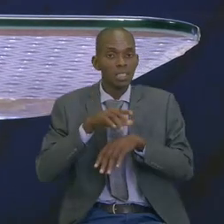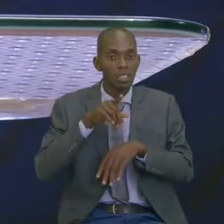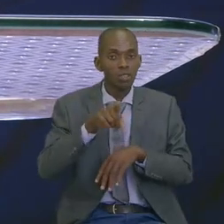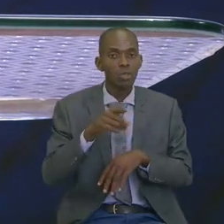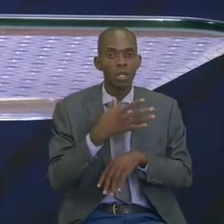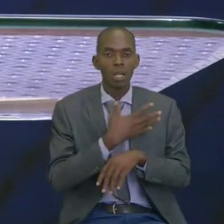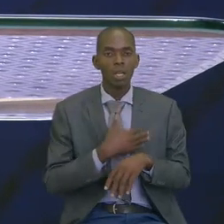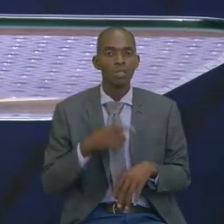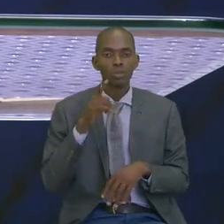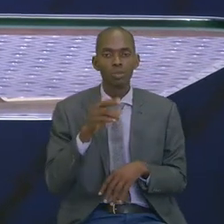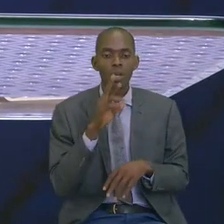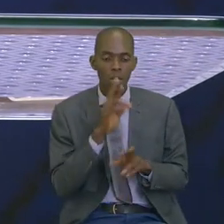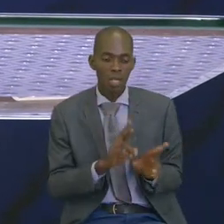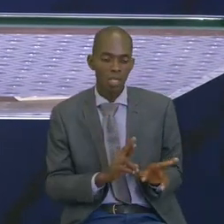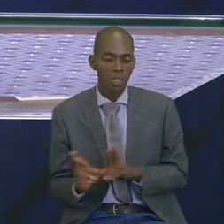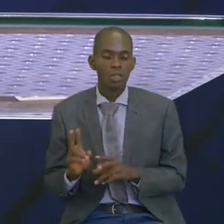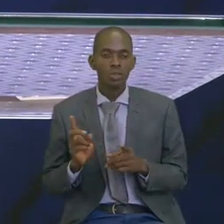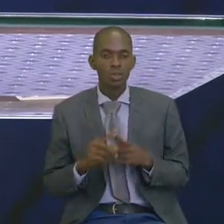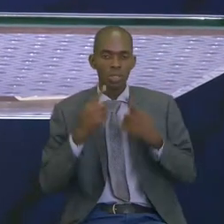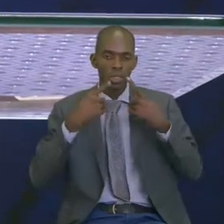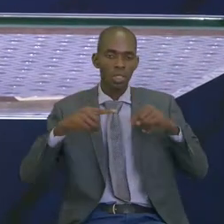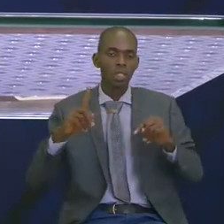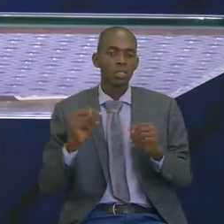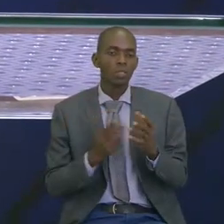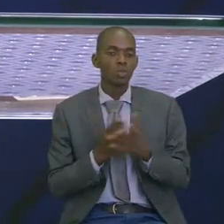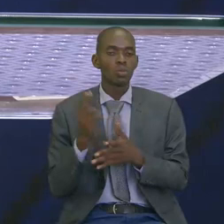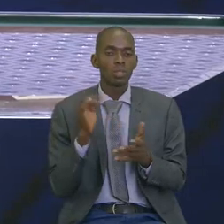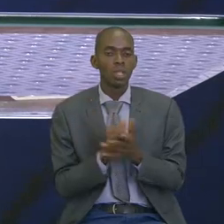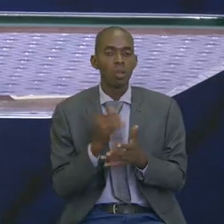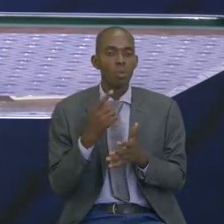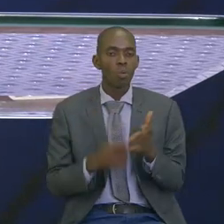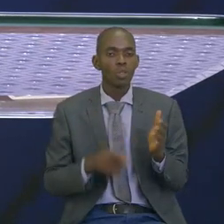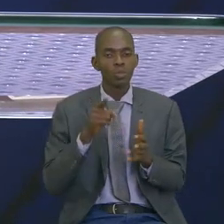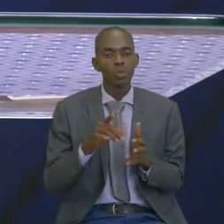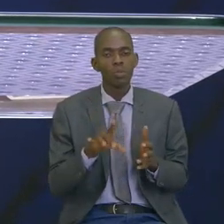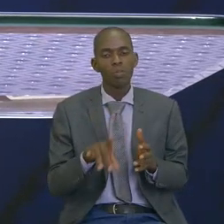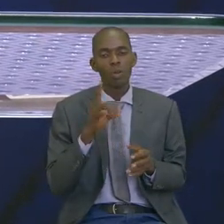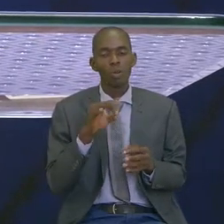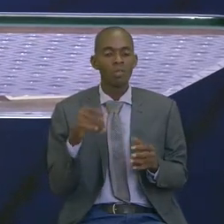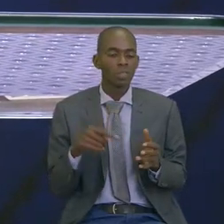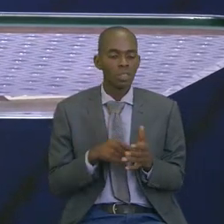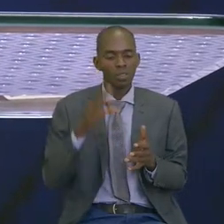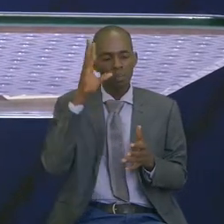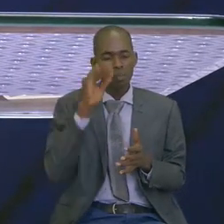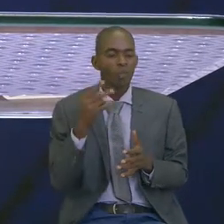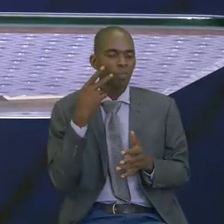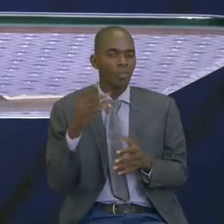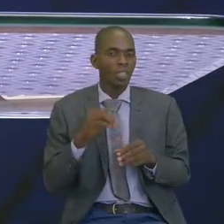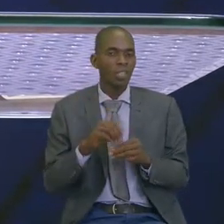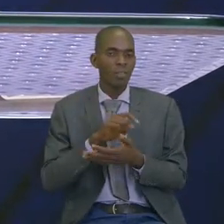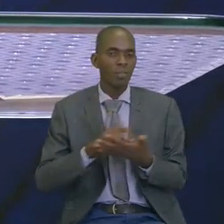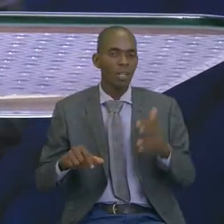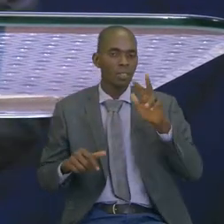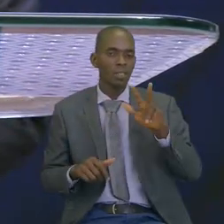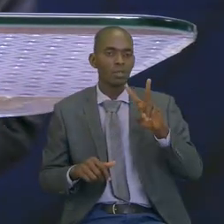the truth whatever, because that's what you find of this man Daniel. He told him, look at verse 32